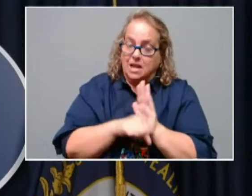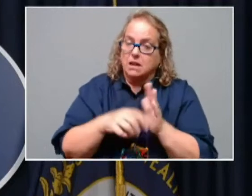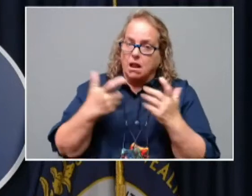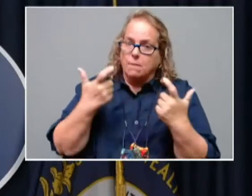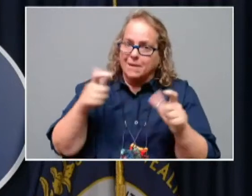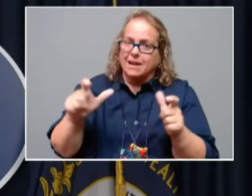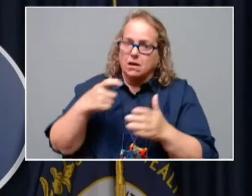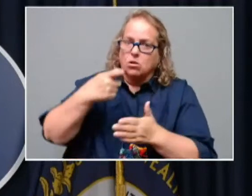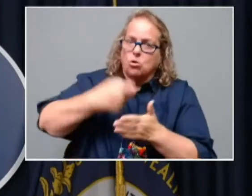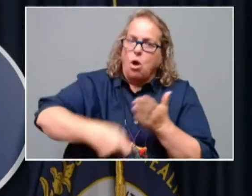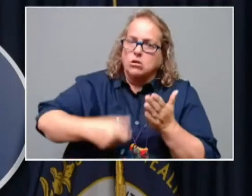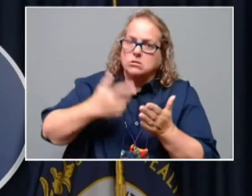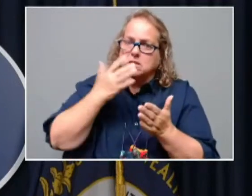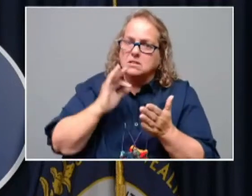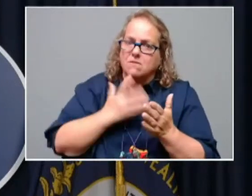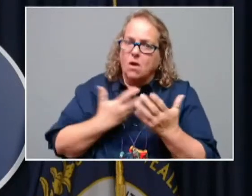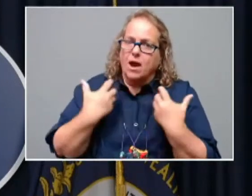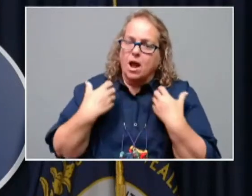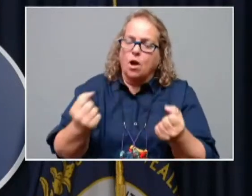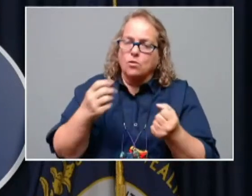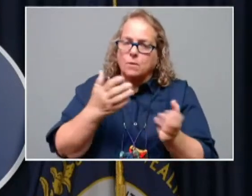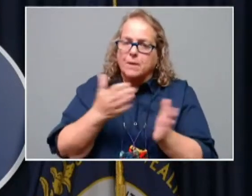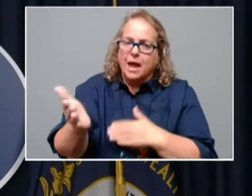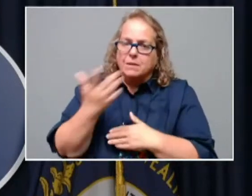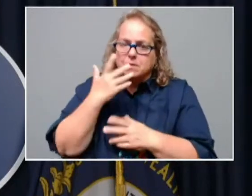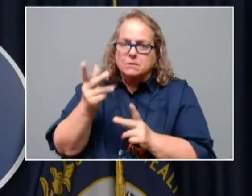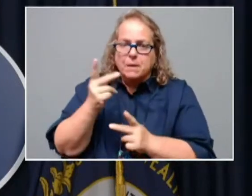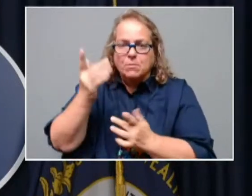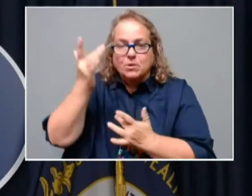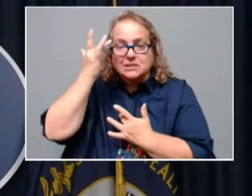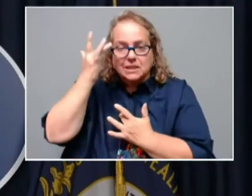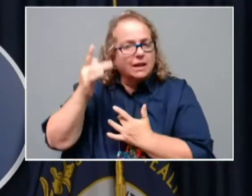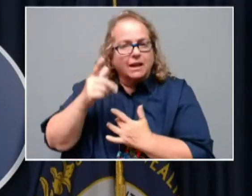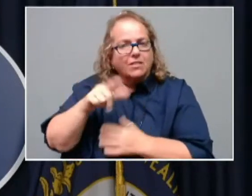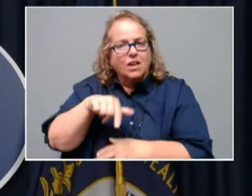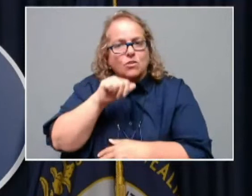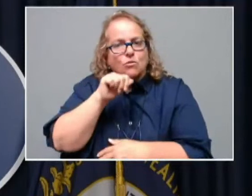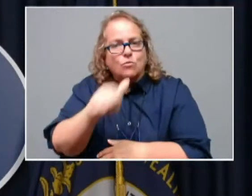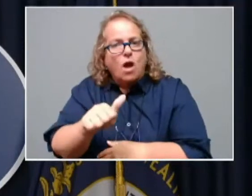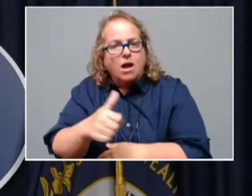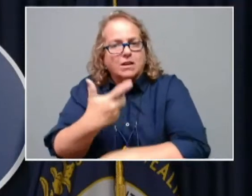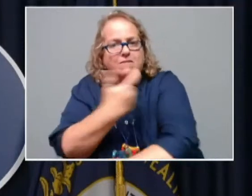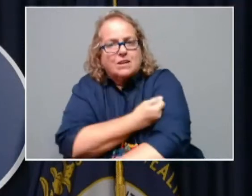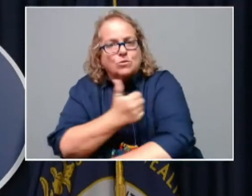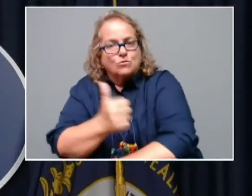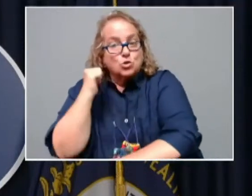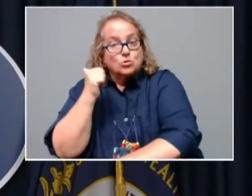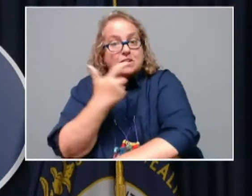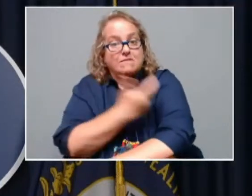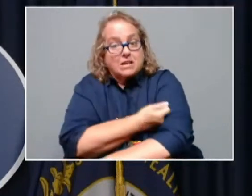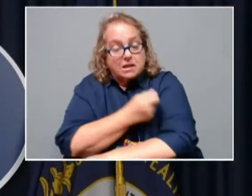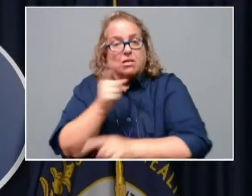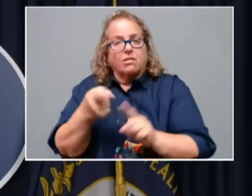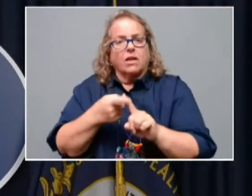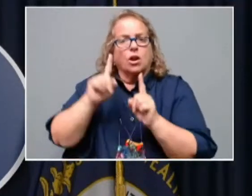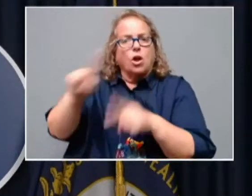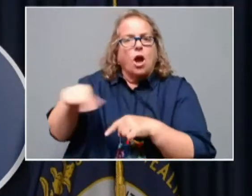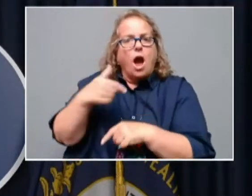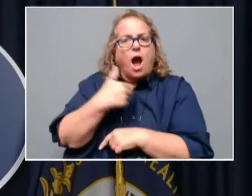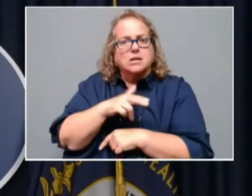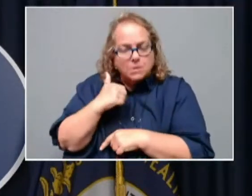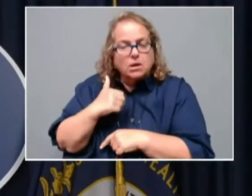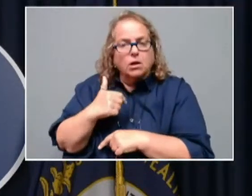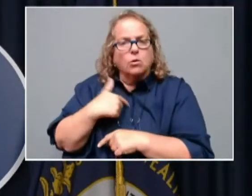plan, and others are too, for those that refuse to get vaccinated and then need care, especially those that need significant